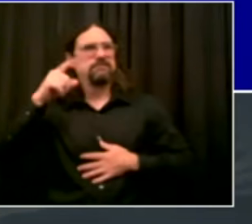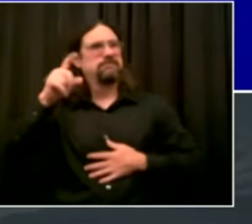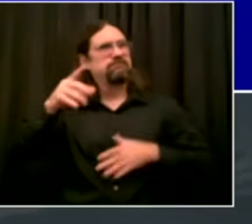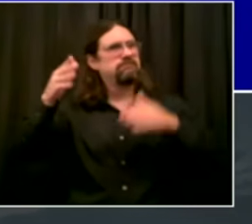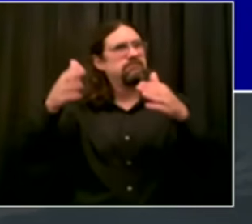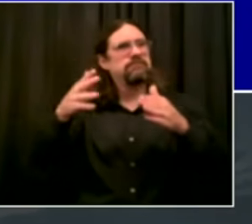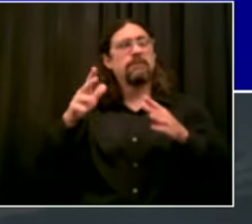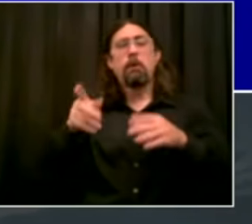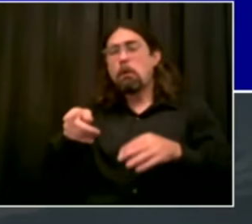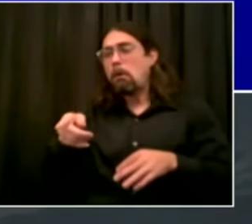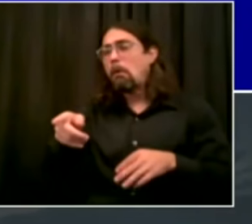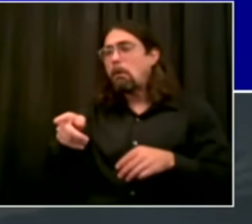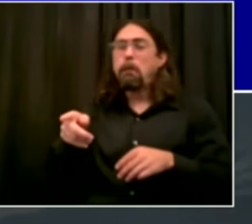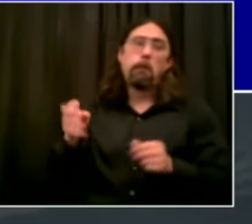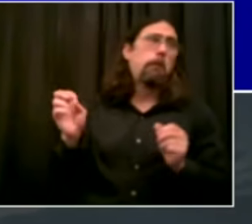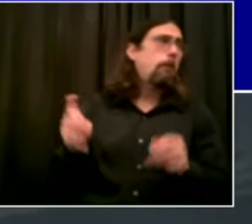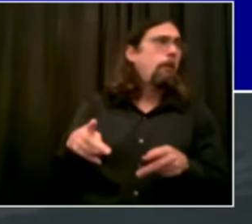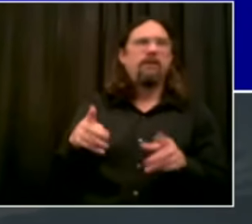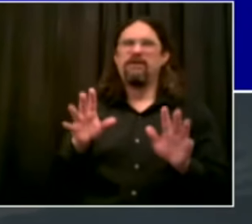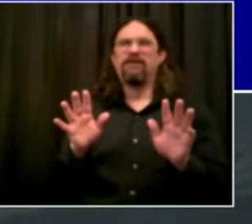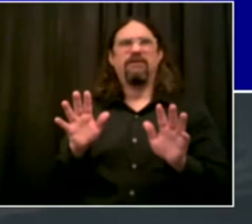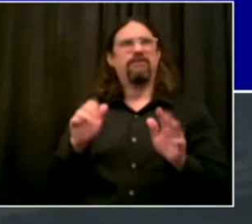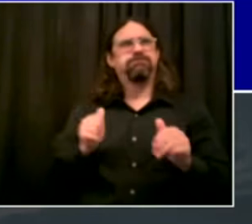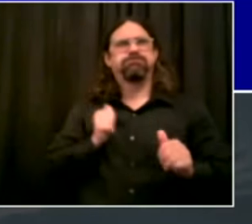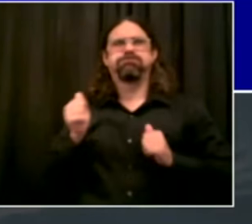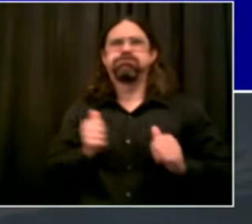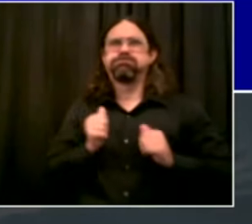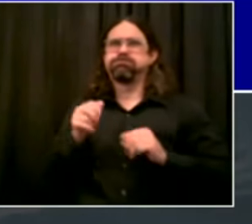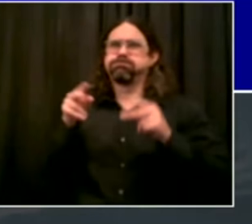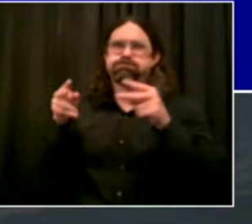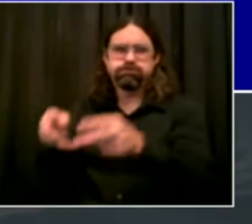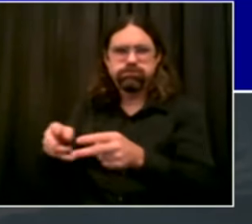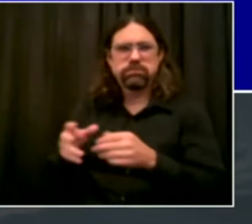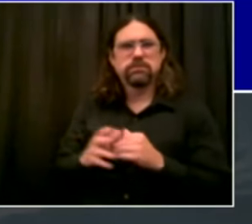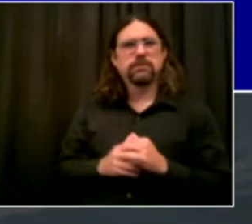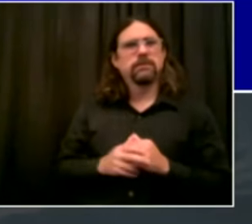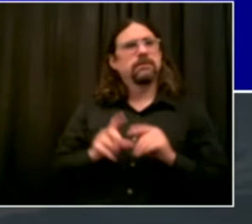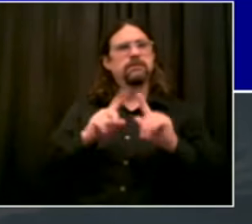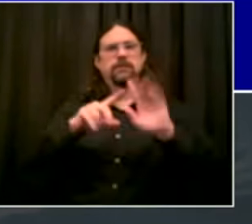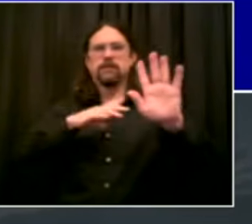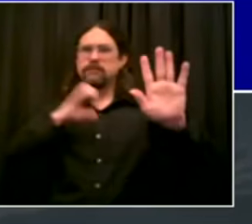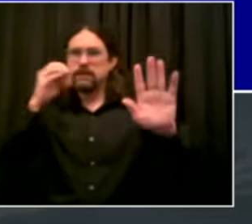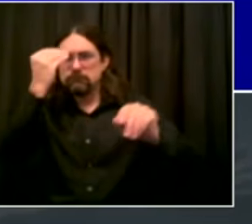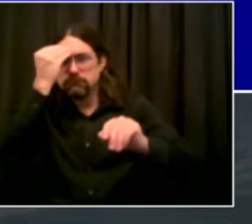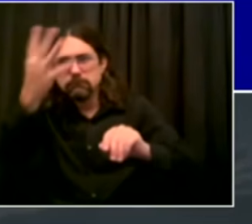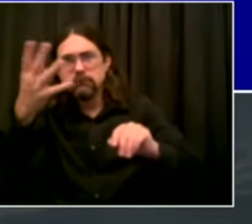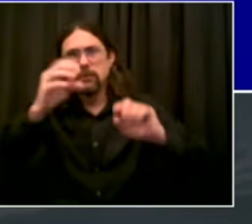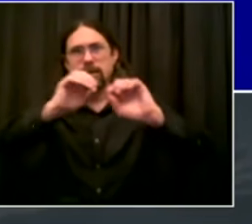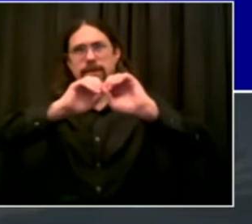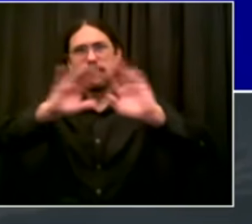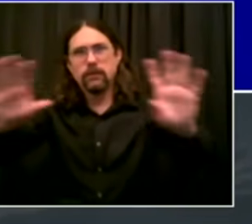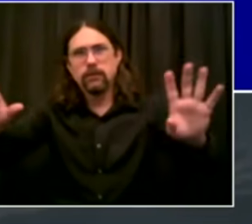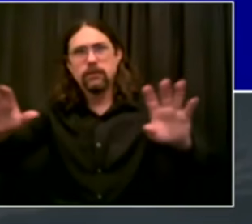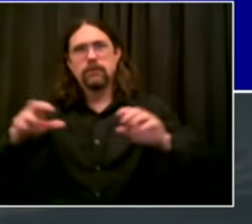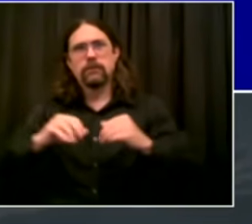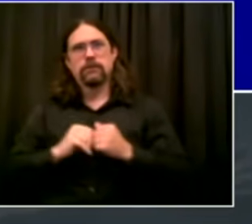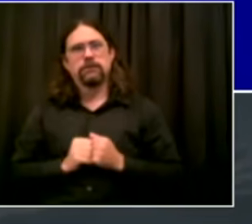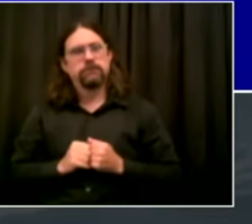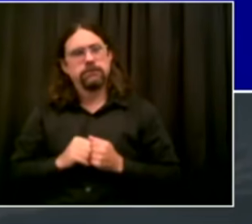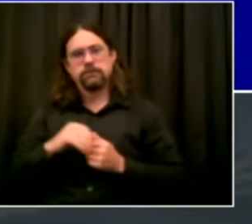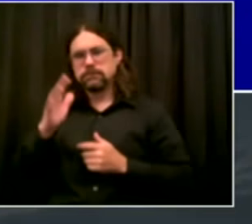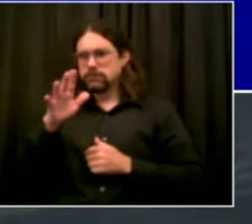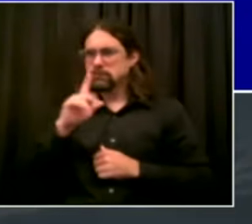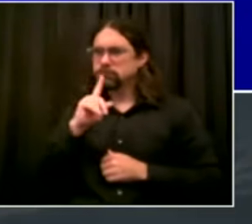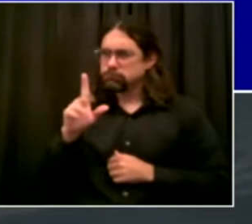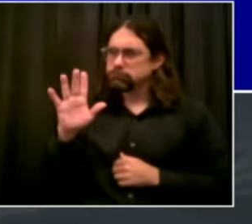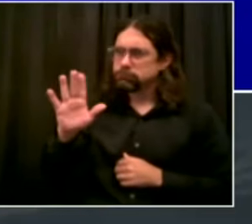neighborhoods involved. But I want to be very clear, this is something that requires urgent action. So yesterday we spoke about